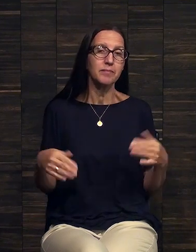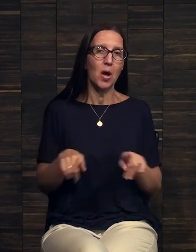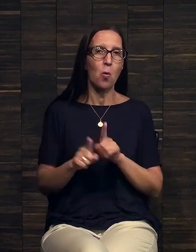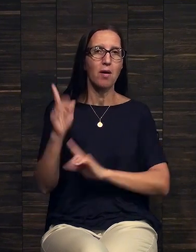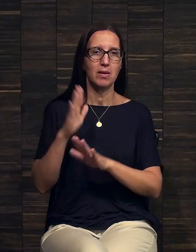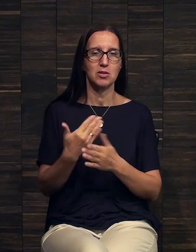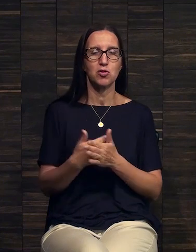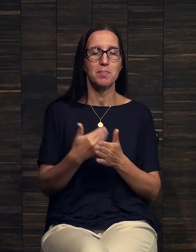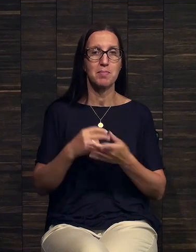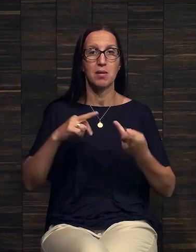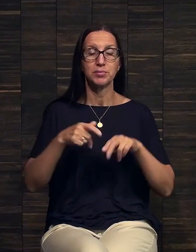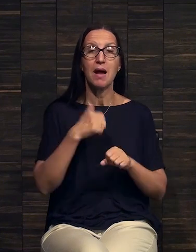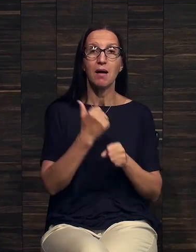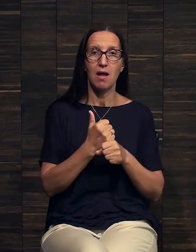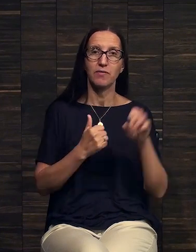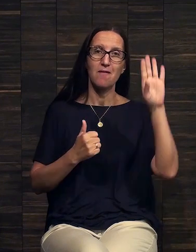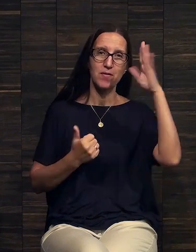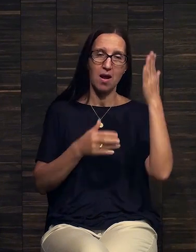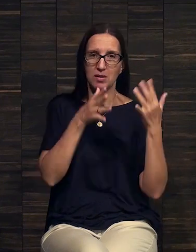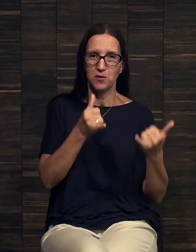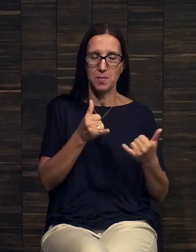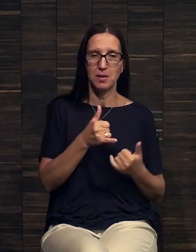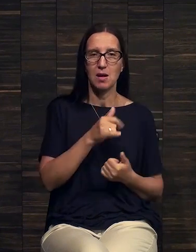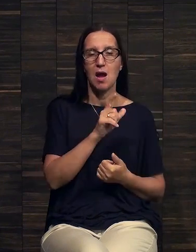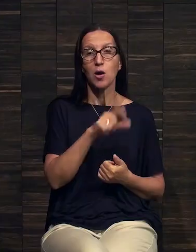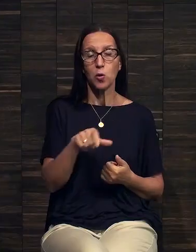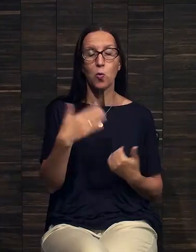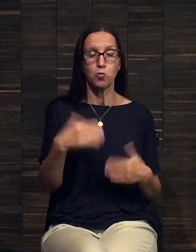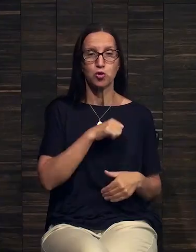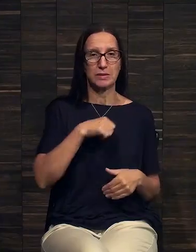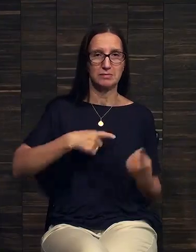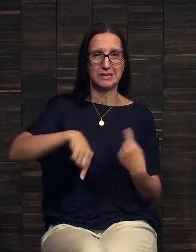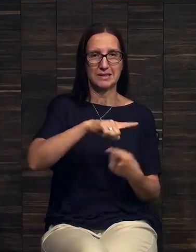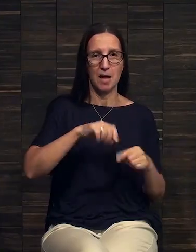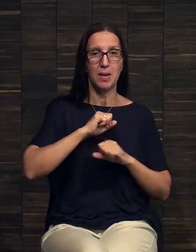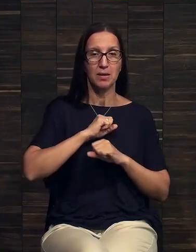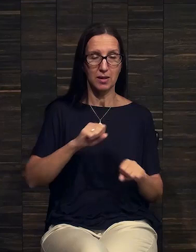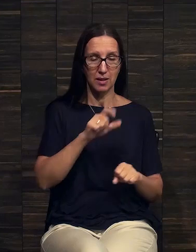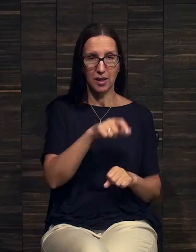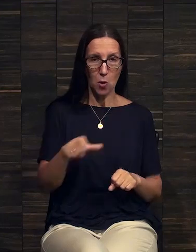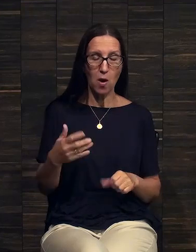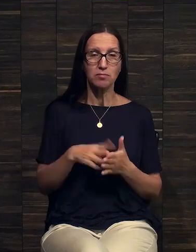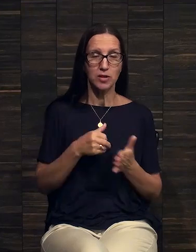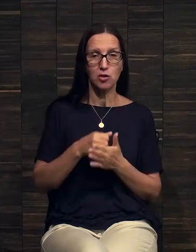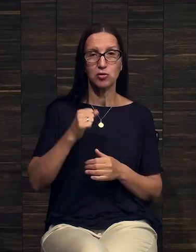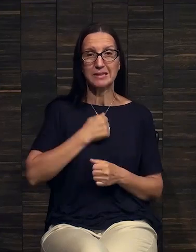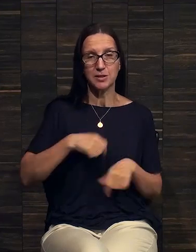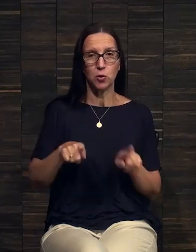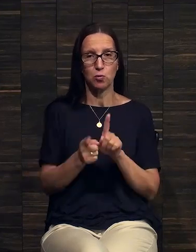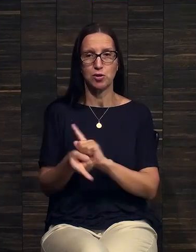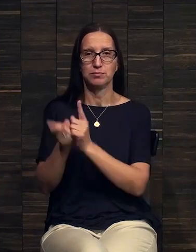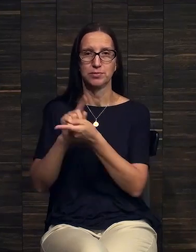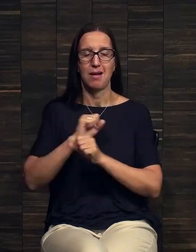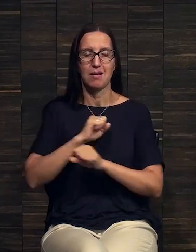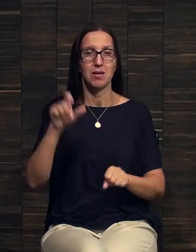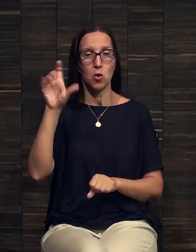X-Men characters. And the major enemy are the heroes, and half